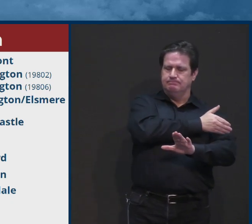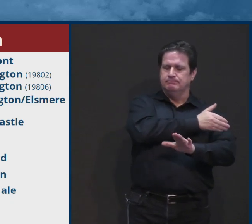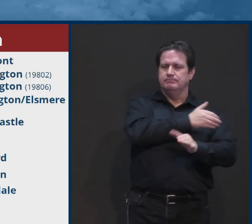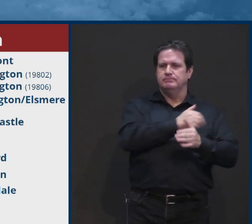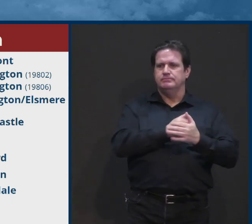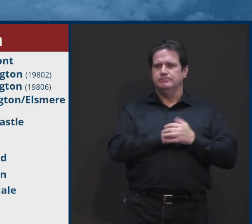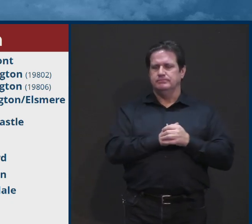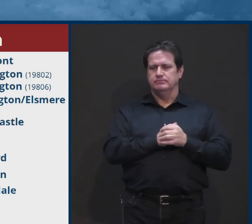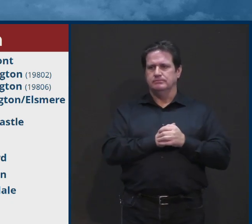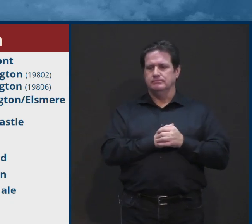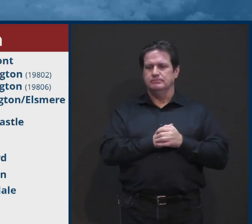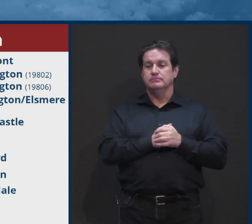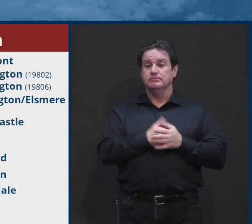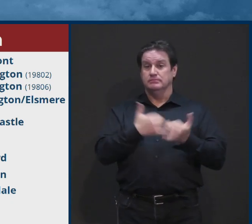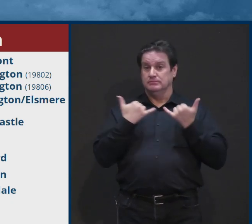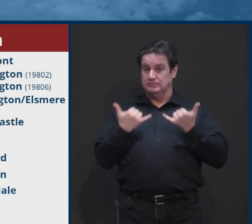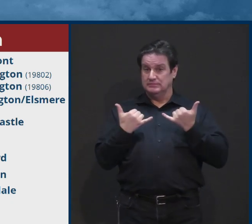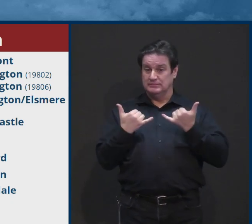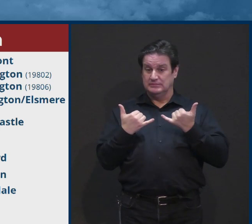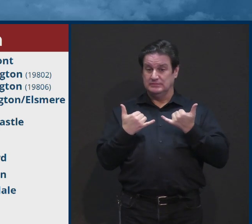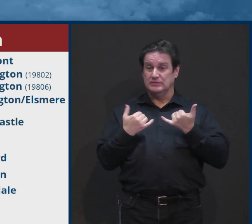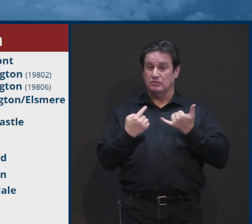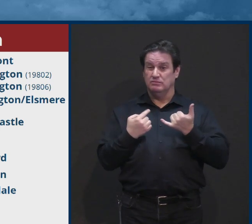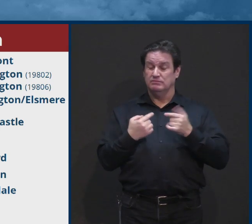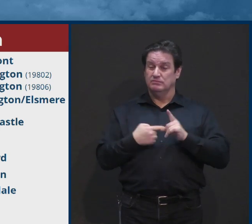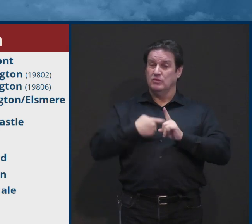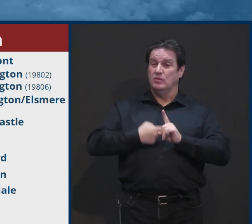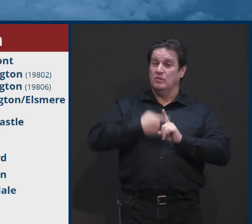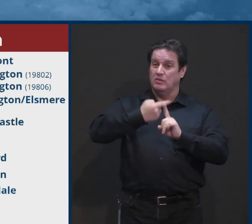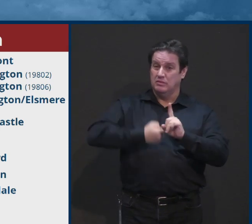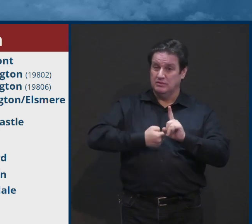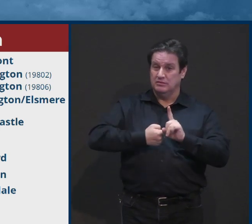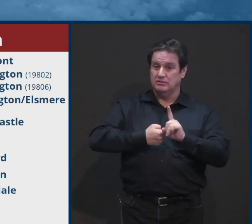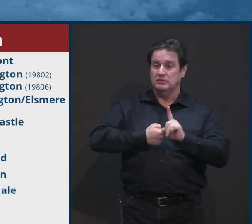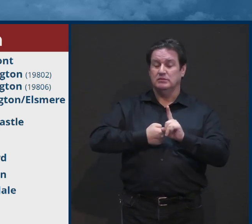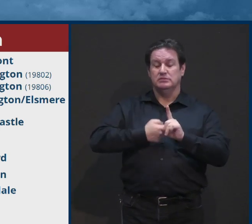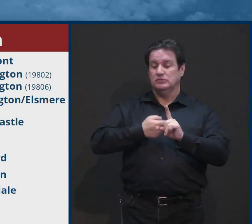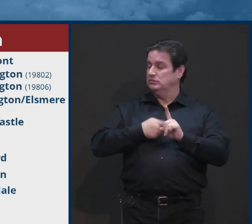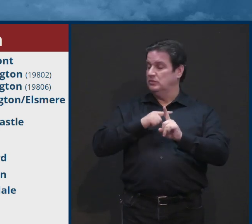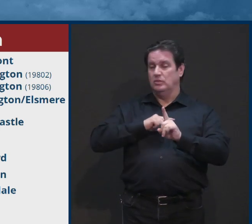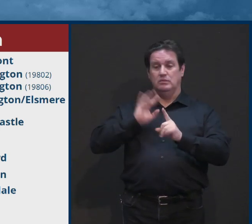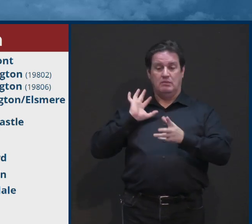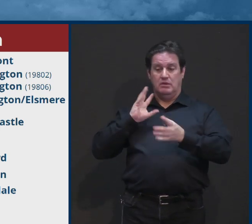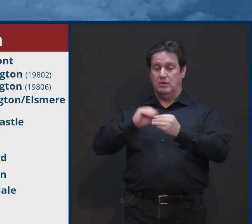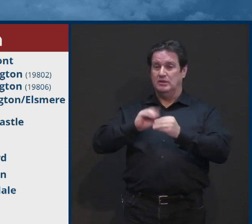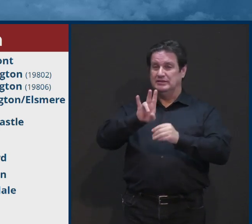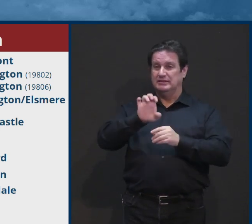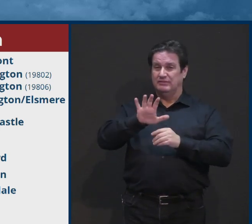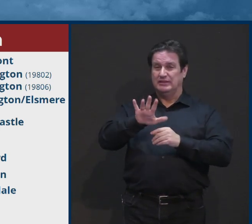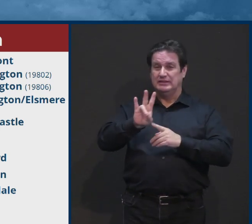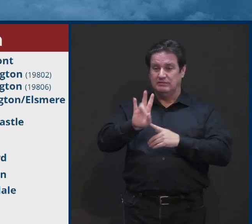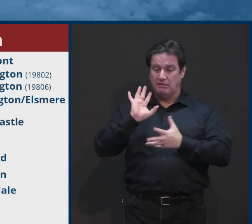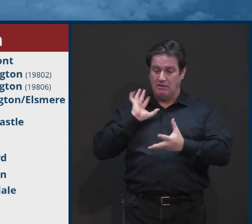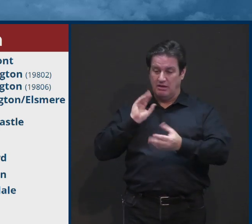And as you saw today, we have, I think it's 757 deaths in Delaware, but